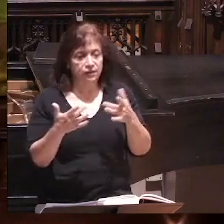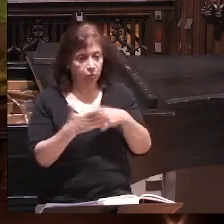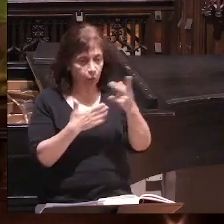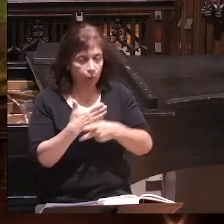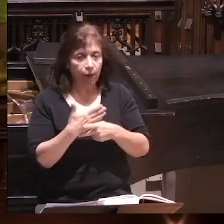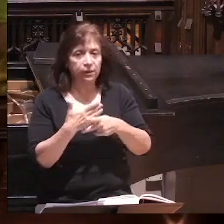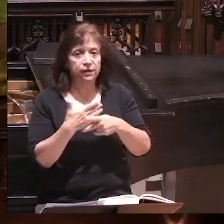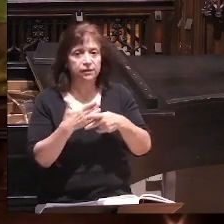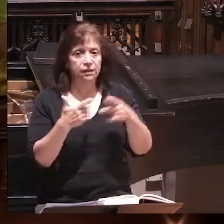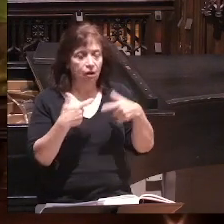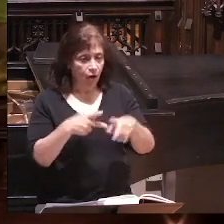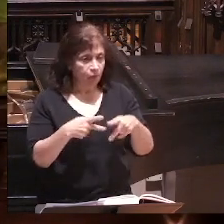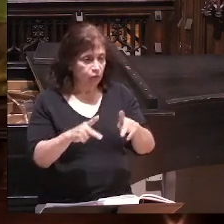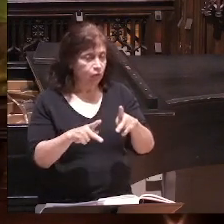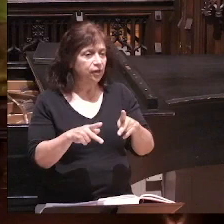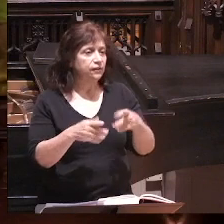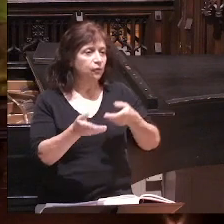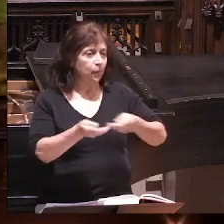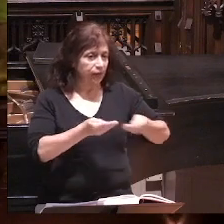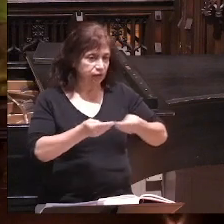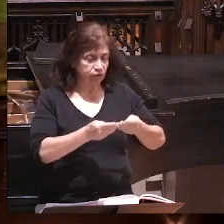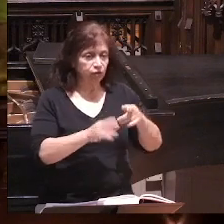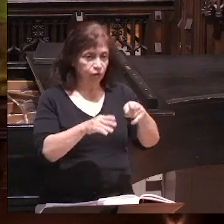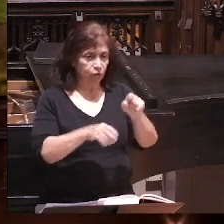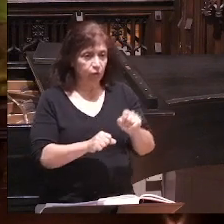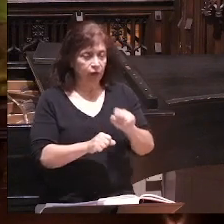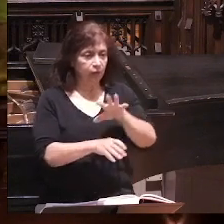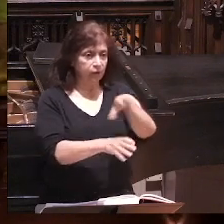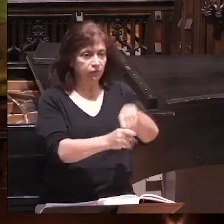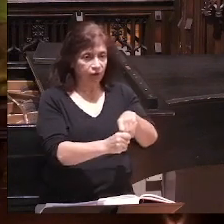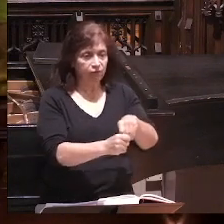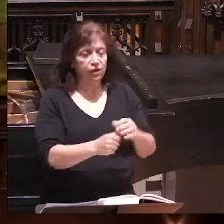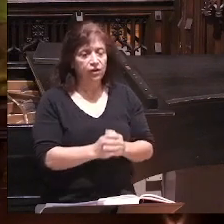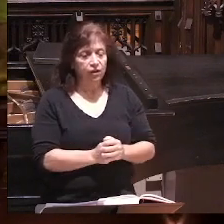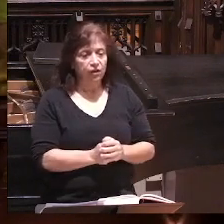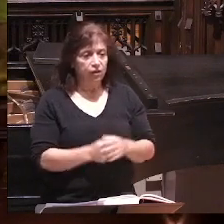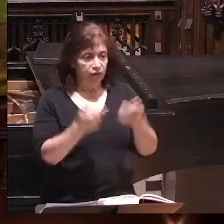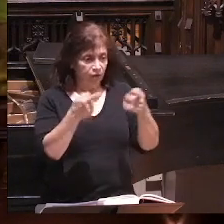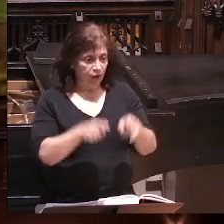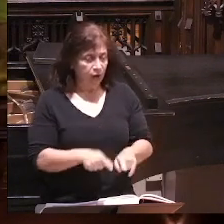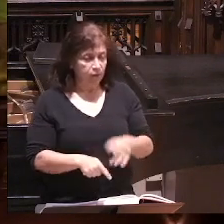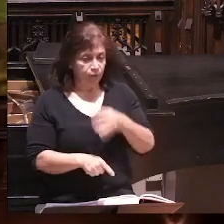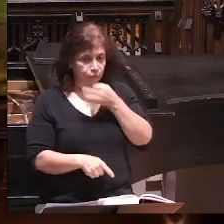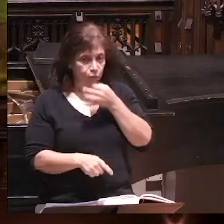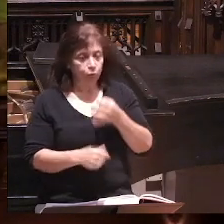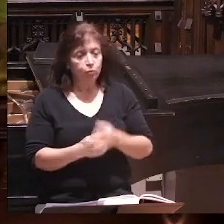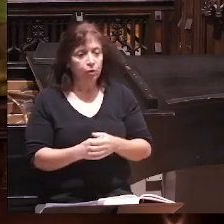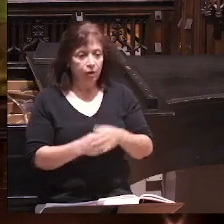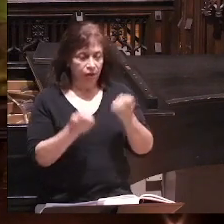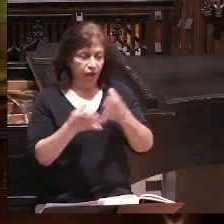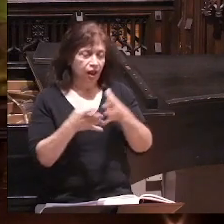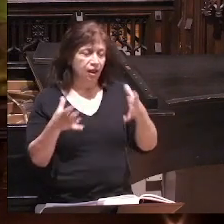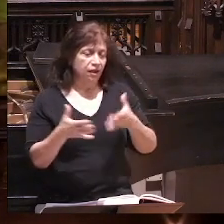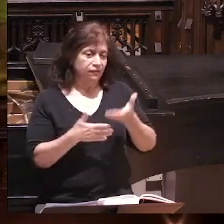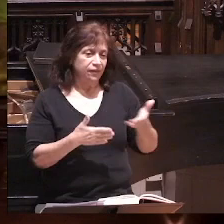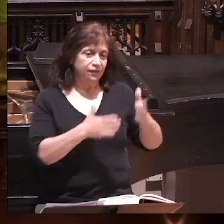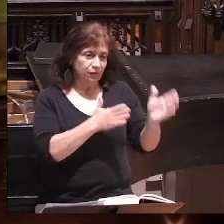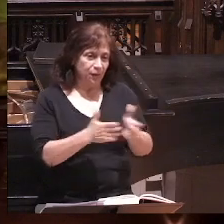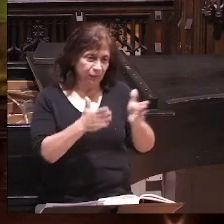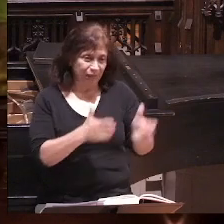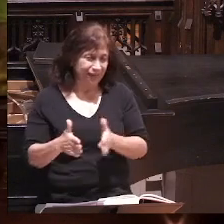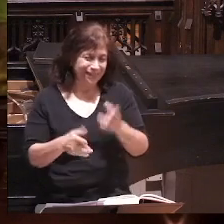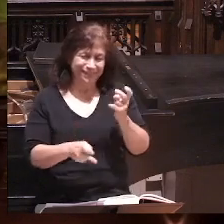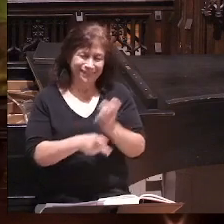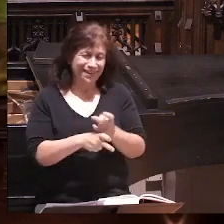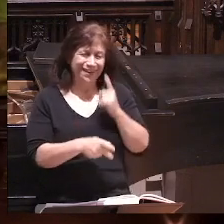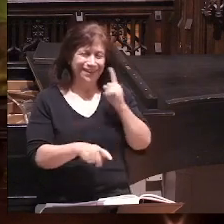and opportunities for ministry that we have coming up. There's lots of stuff being planned. It is hard to